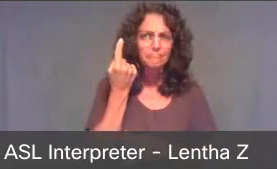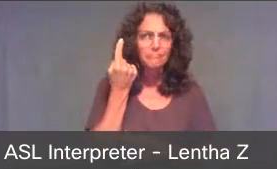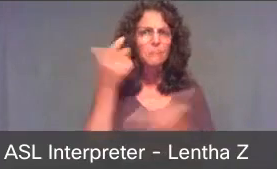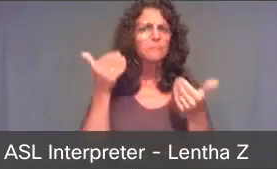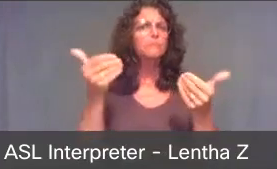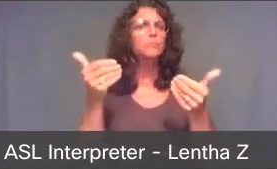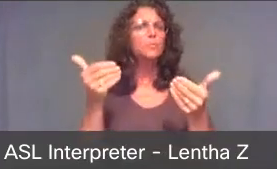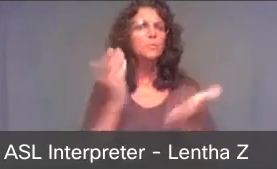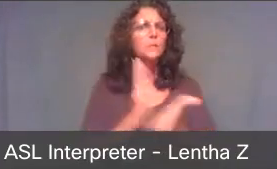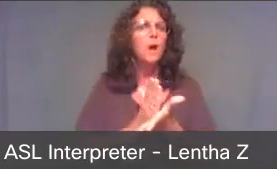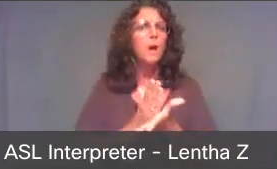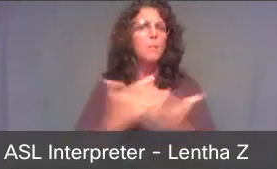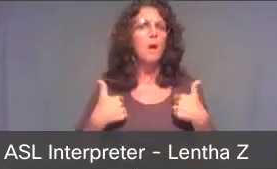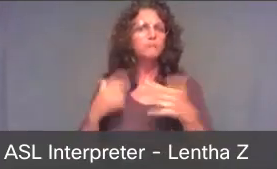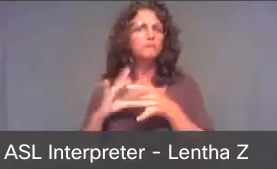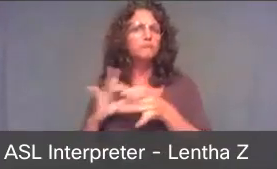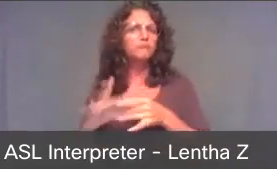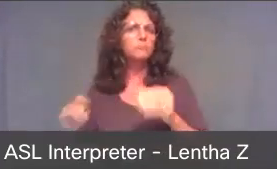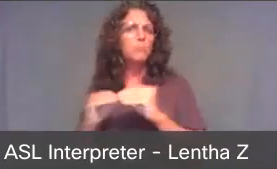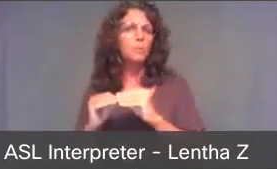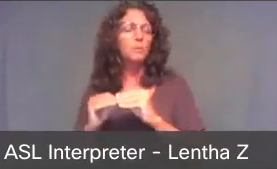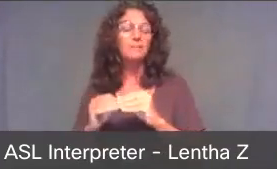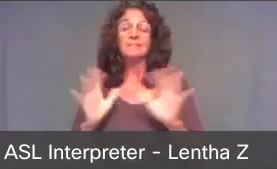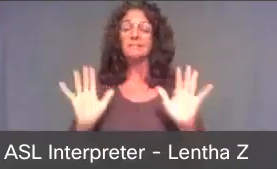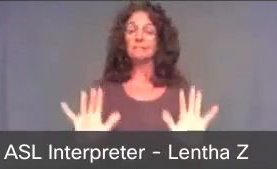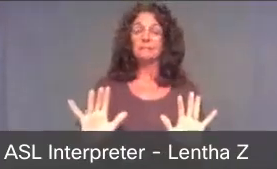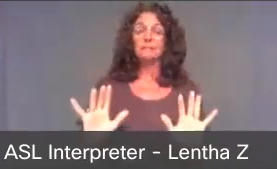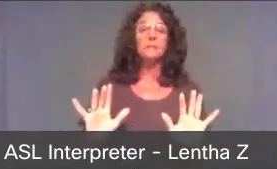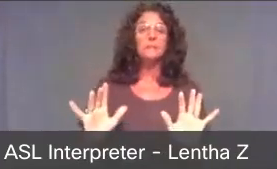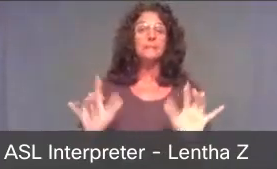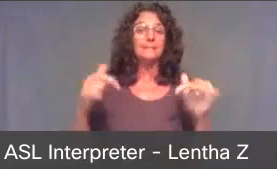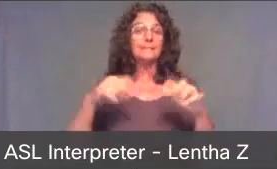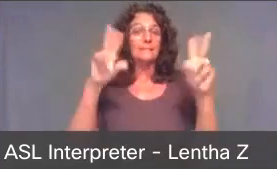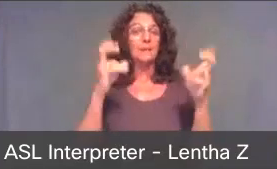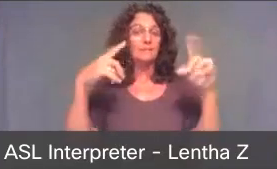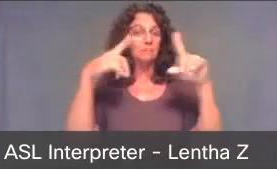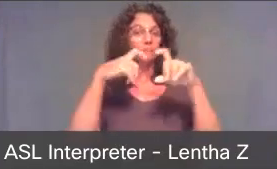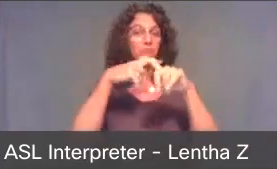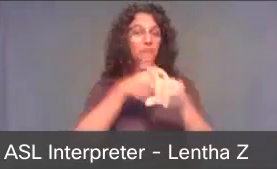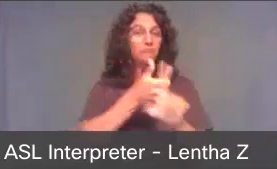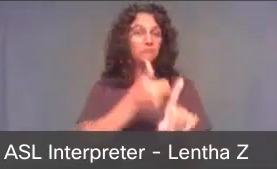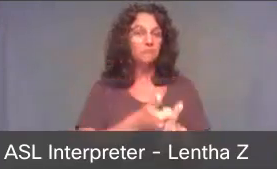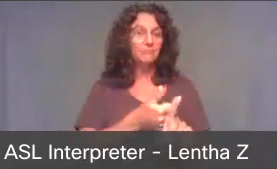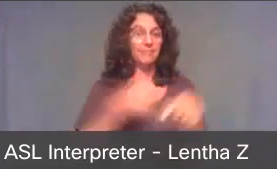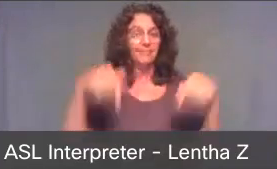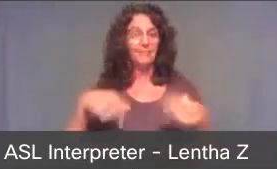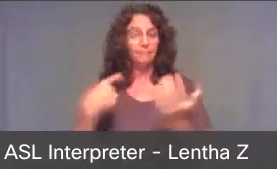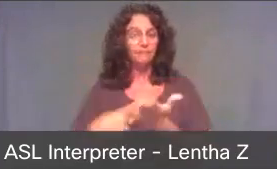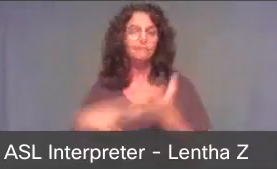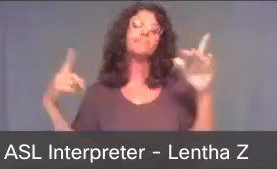me and we'll dive deeper, because these are complex the topics and this is a complex conversation. So